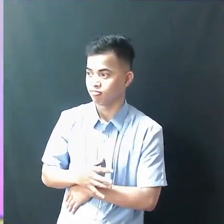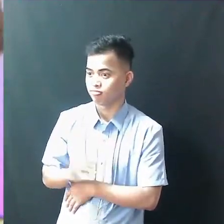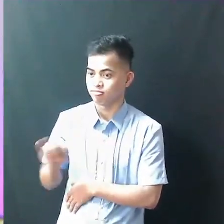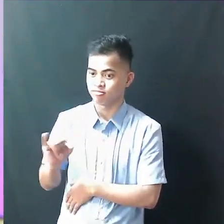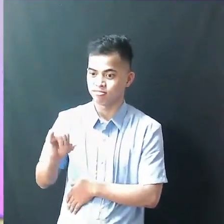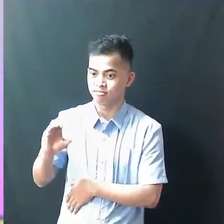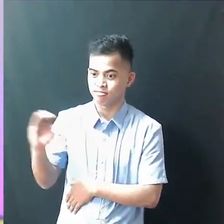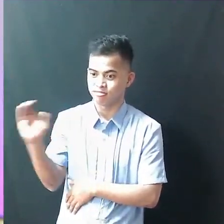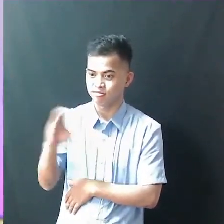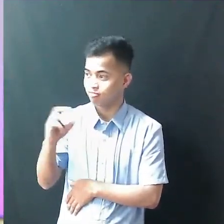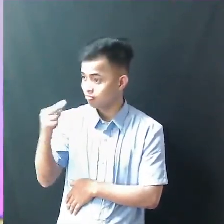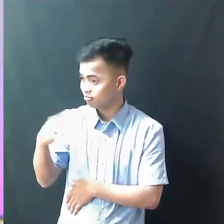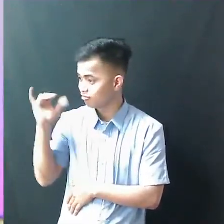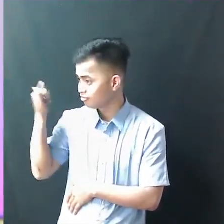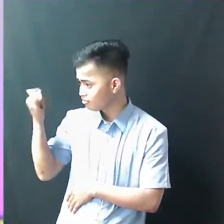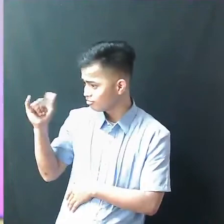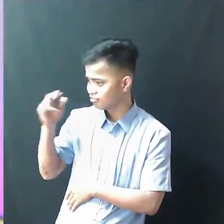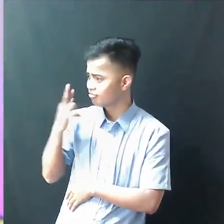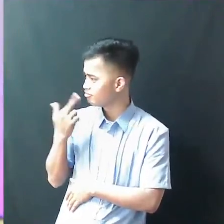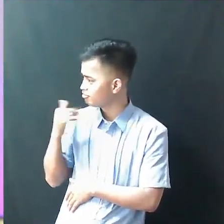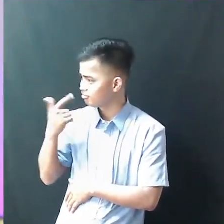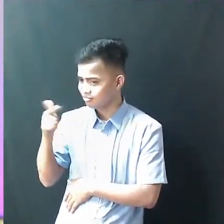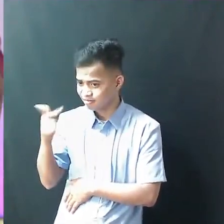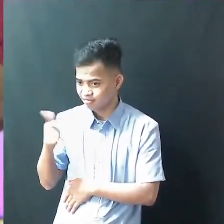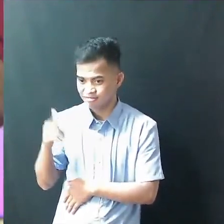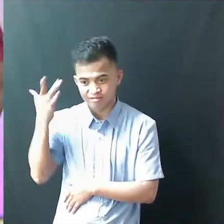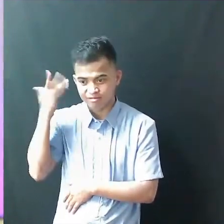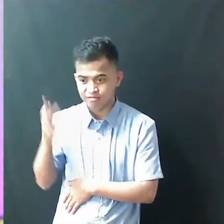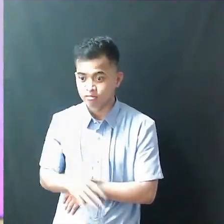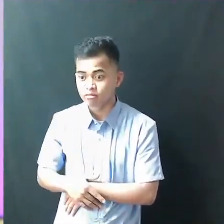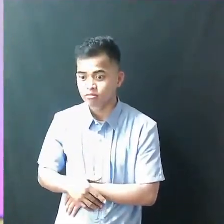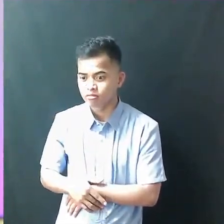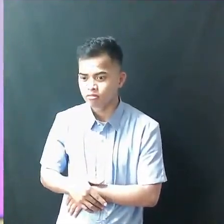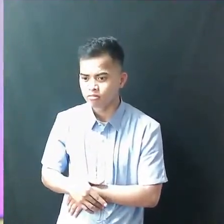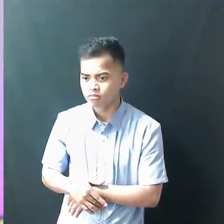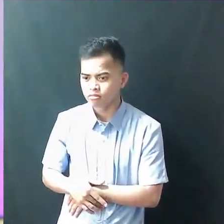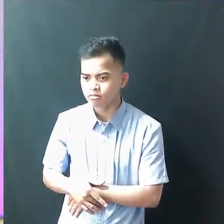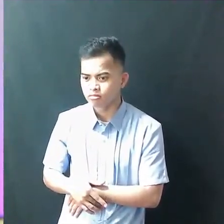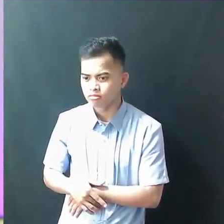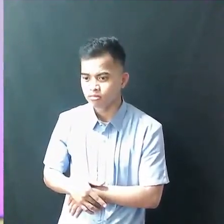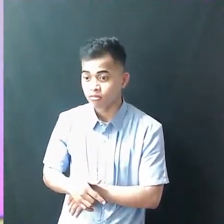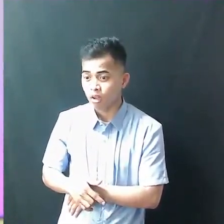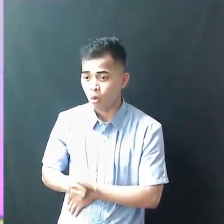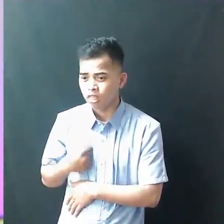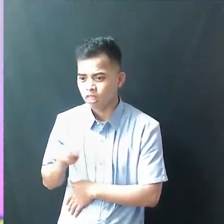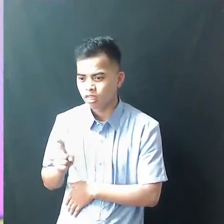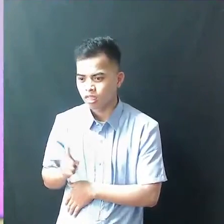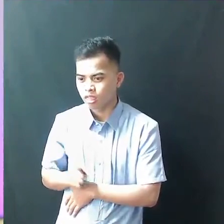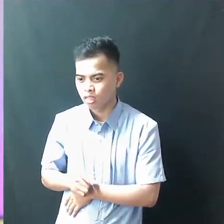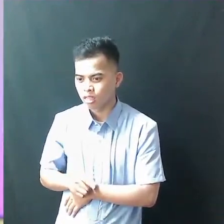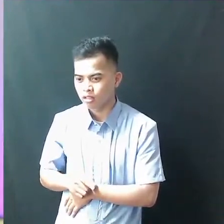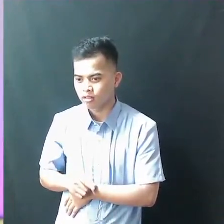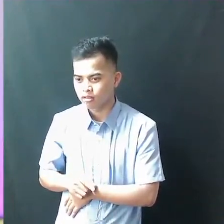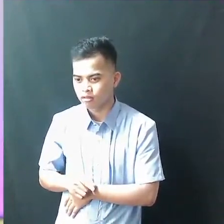clothes. That'd be cool, huh? Gold color clothes. Anyways, we'll do that tonight and have a good time together, 5 p.m.